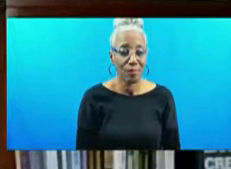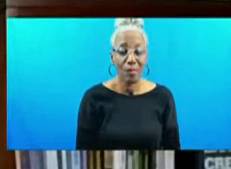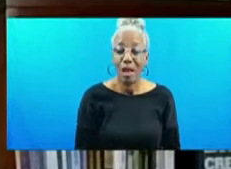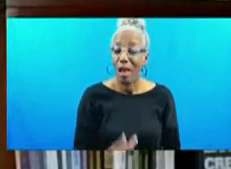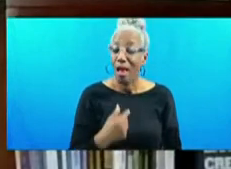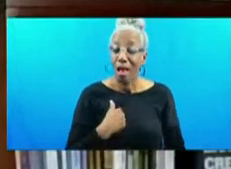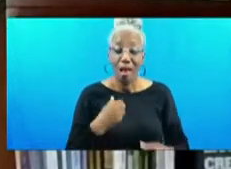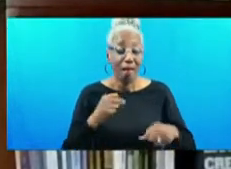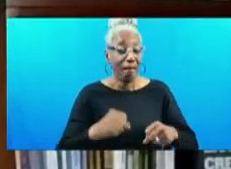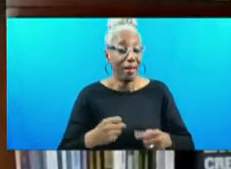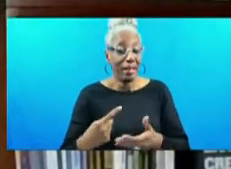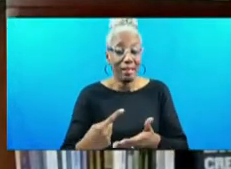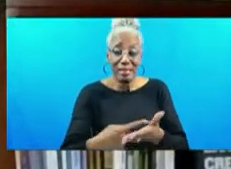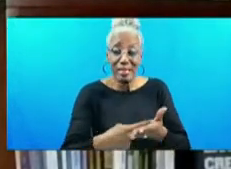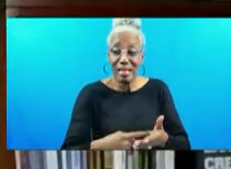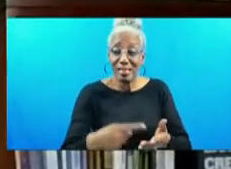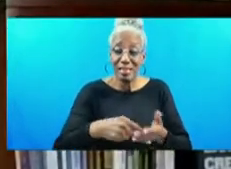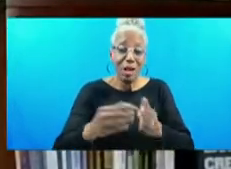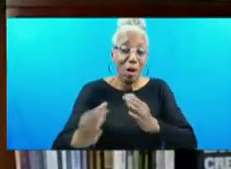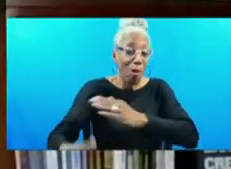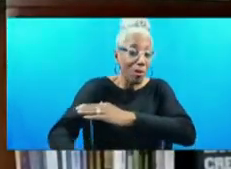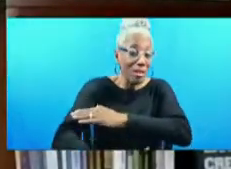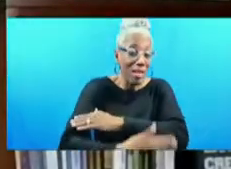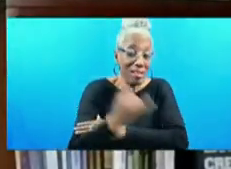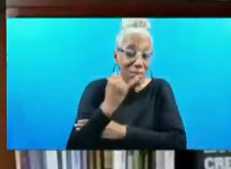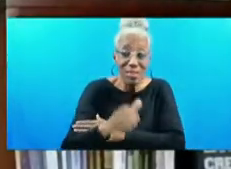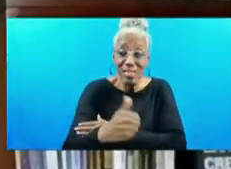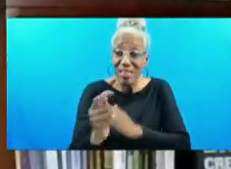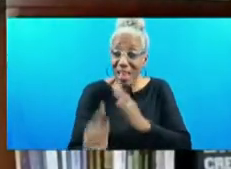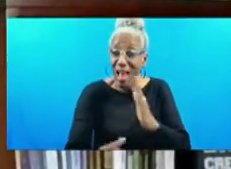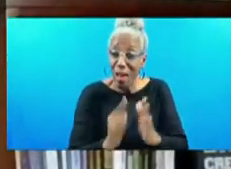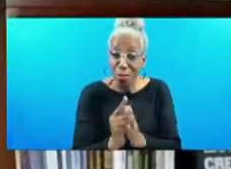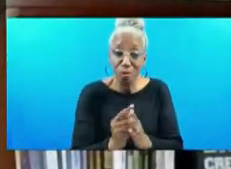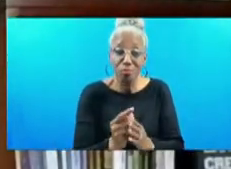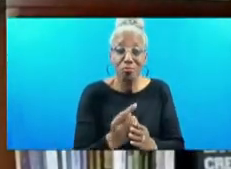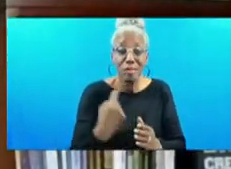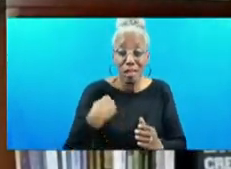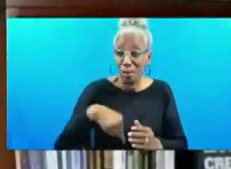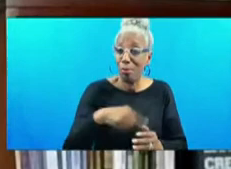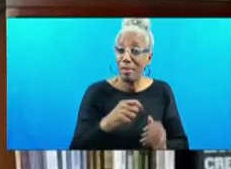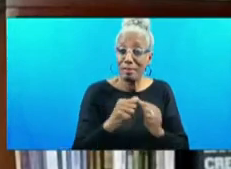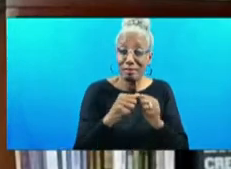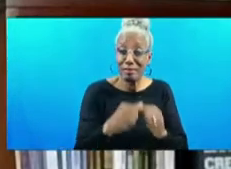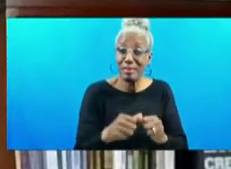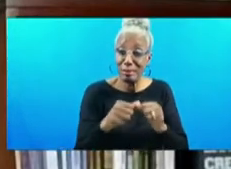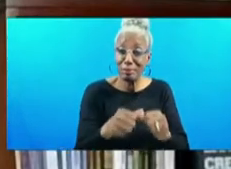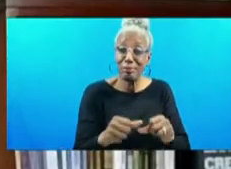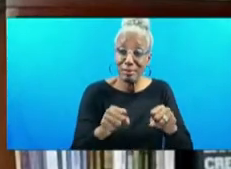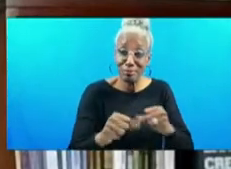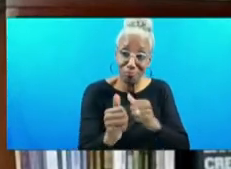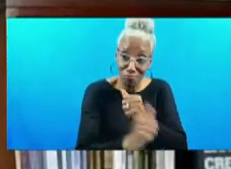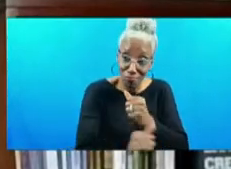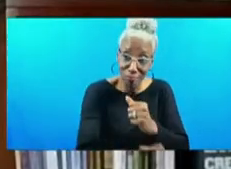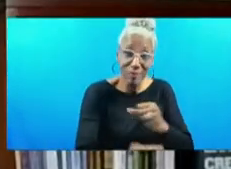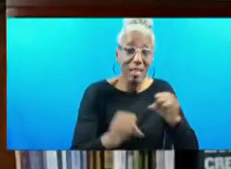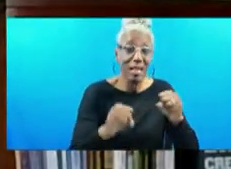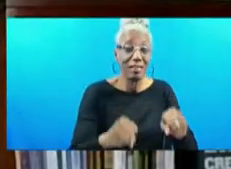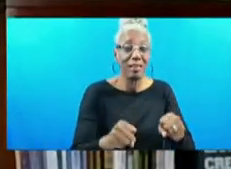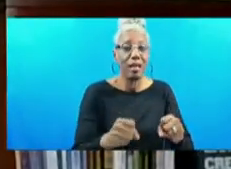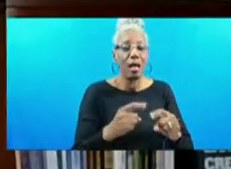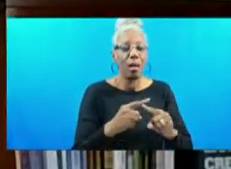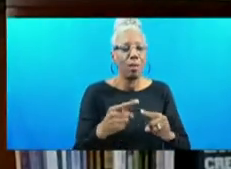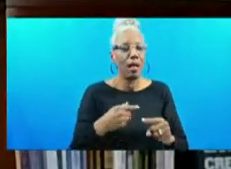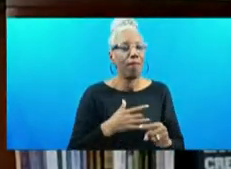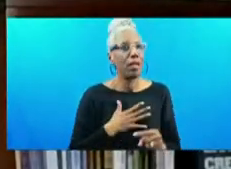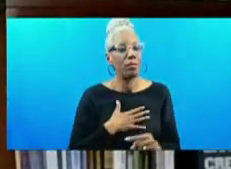me I had another hour, I'd sit here with you and we continue to talk. But I also believe in accountability, and as passionately as I feel about this and as much as